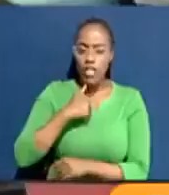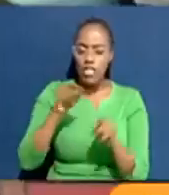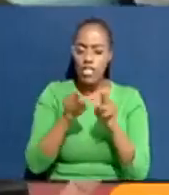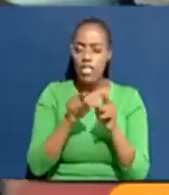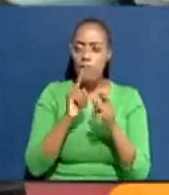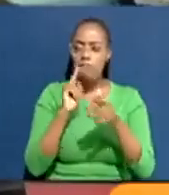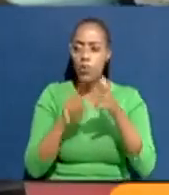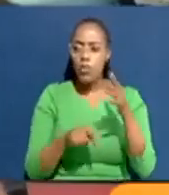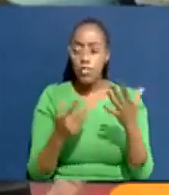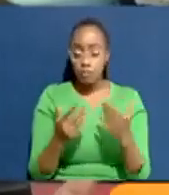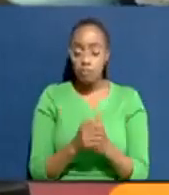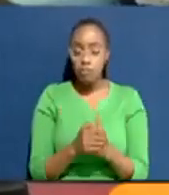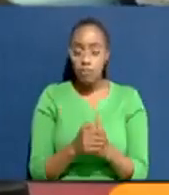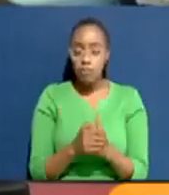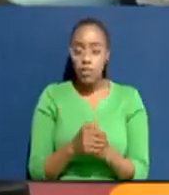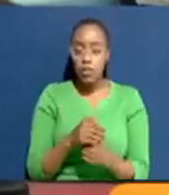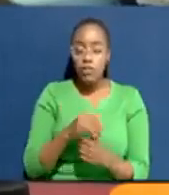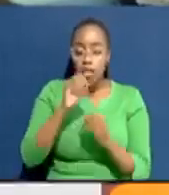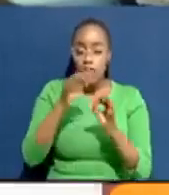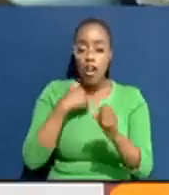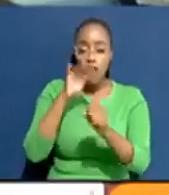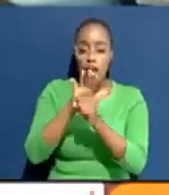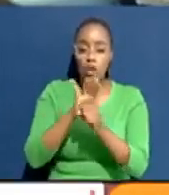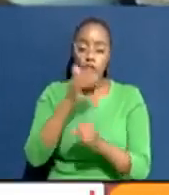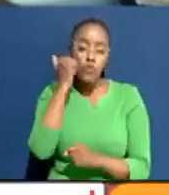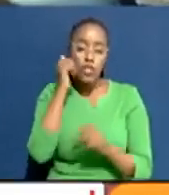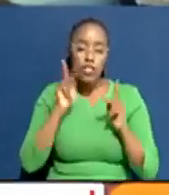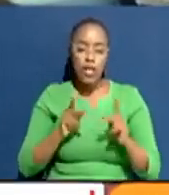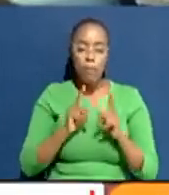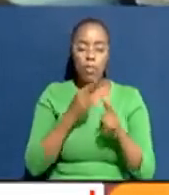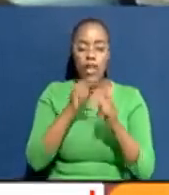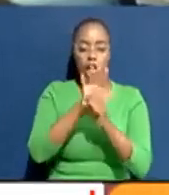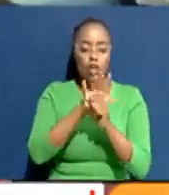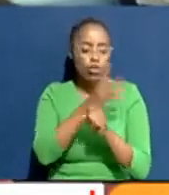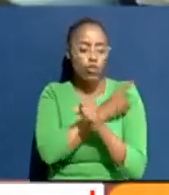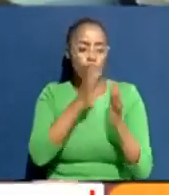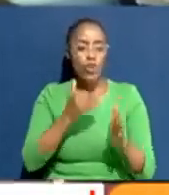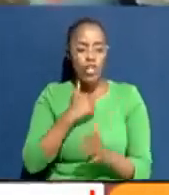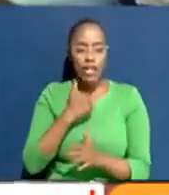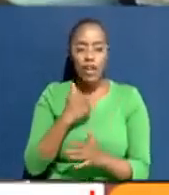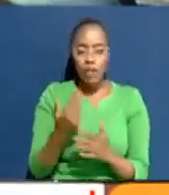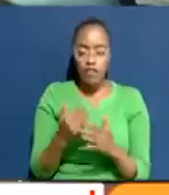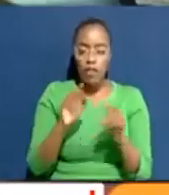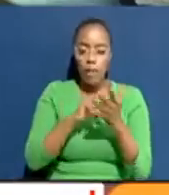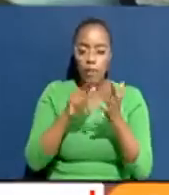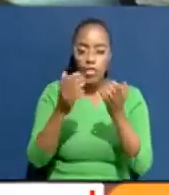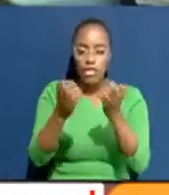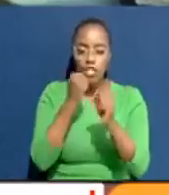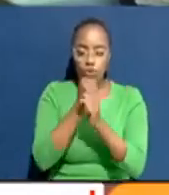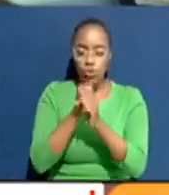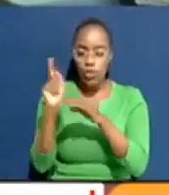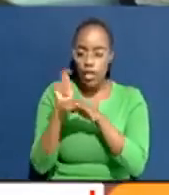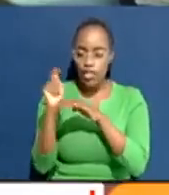like saying that, you know, if you have a lot of sick people, then you'll have very many doctors. You know, you need to actually do the